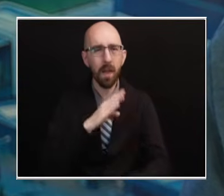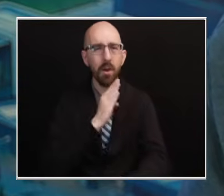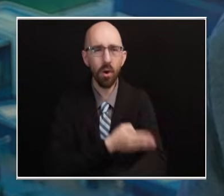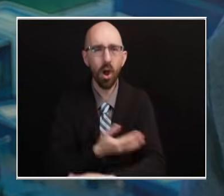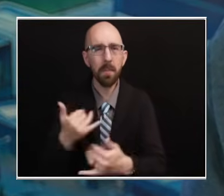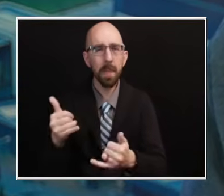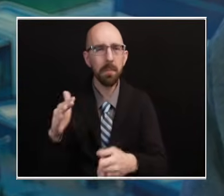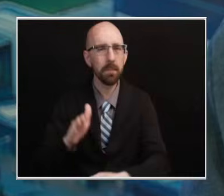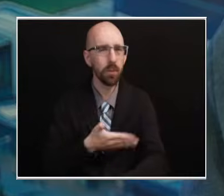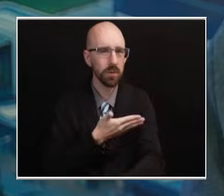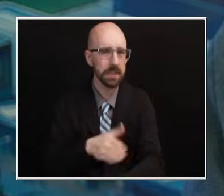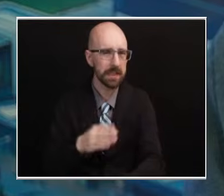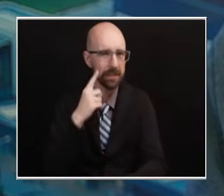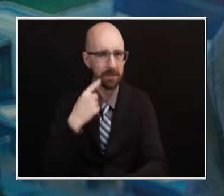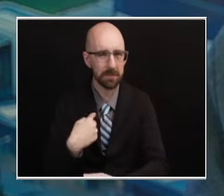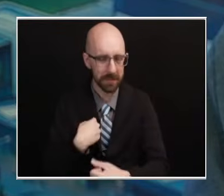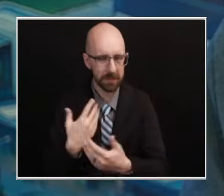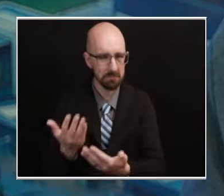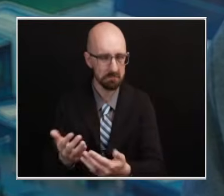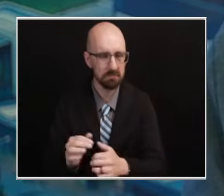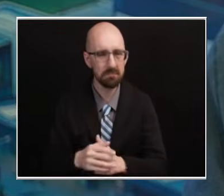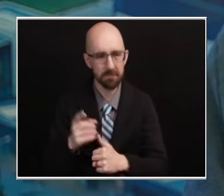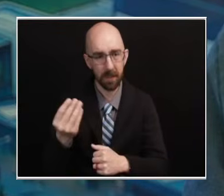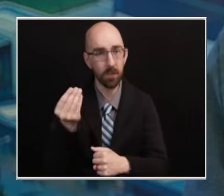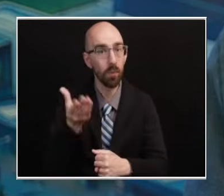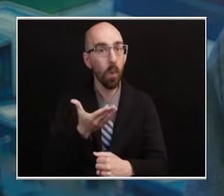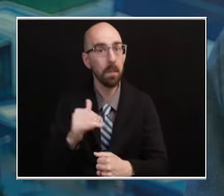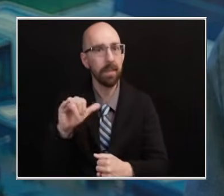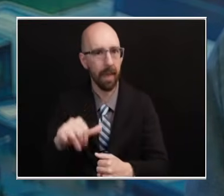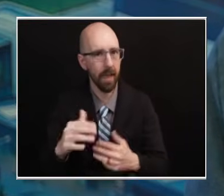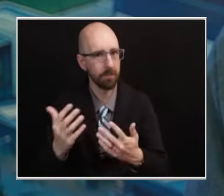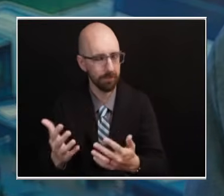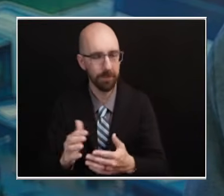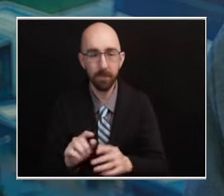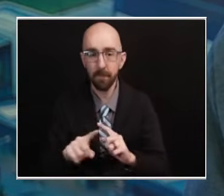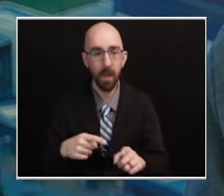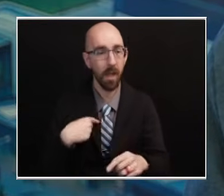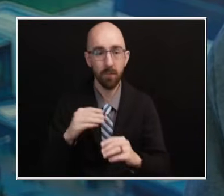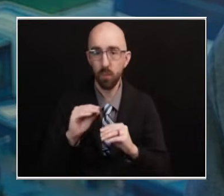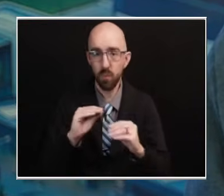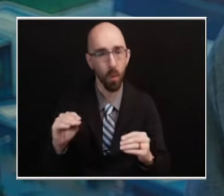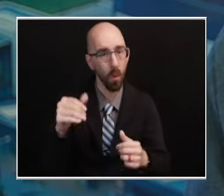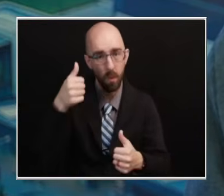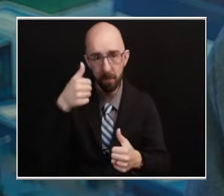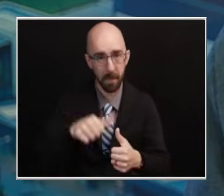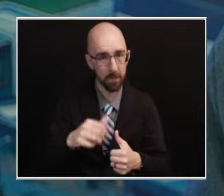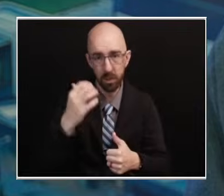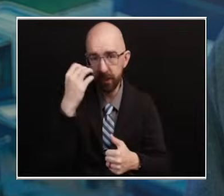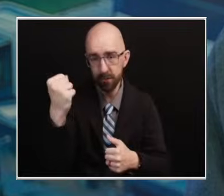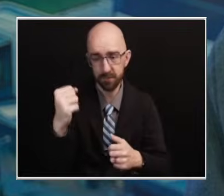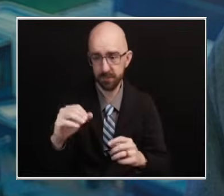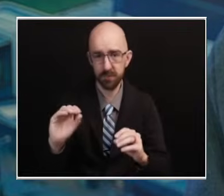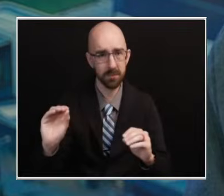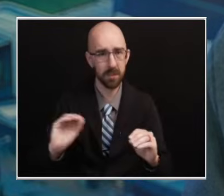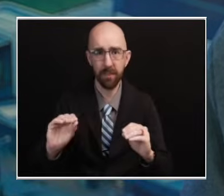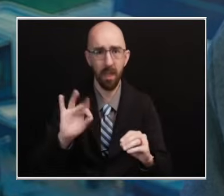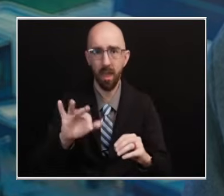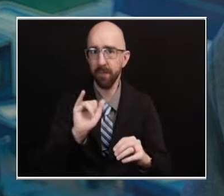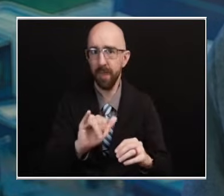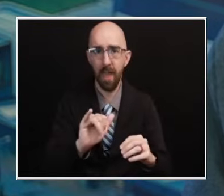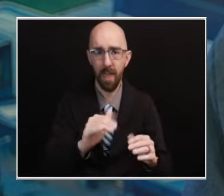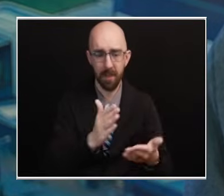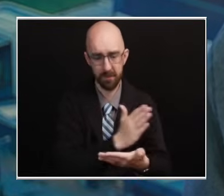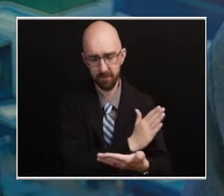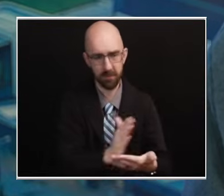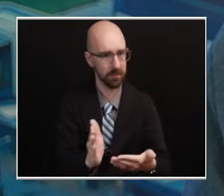me, because they told me that, but I have no recollection of that. So I